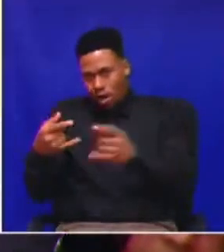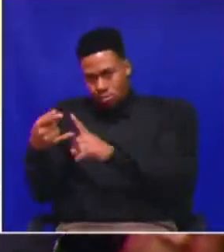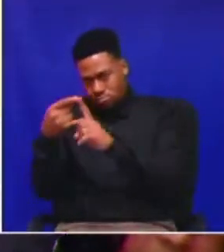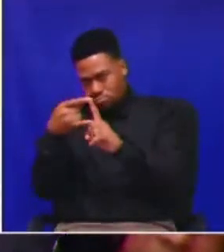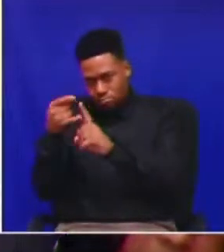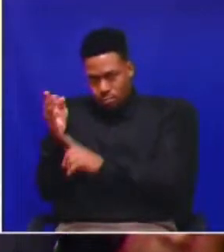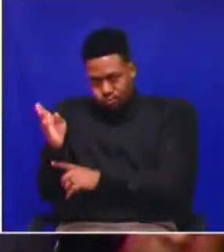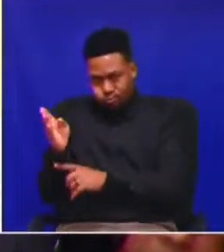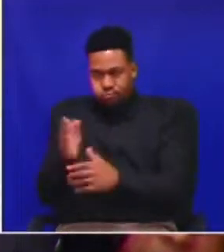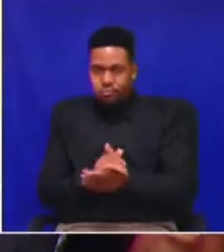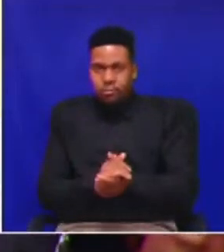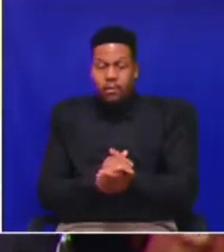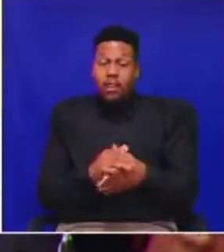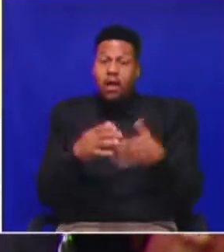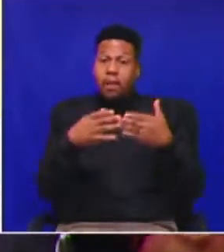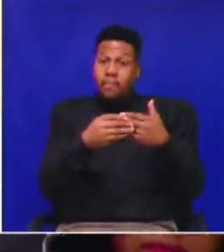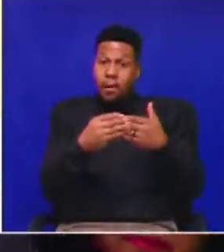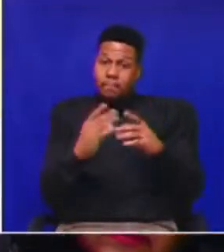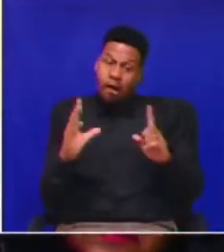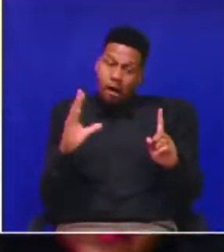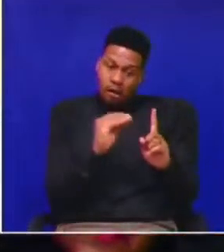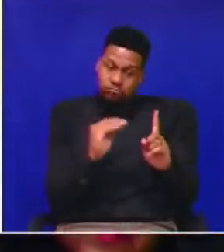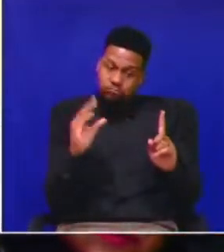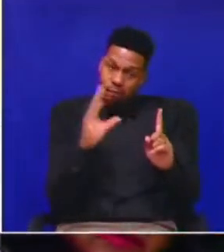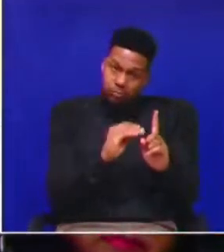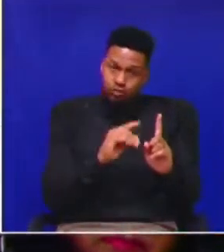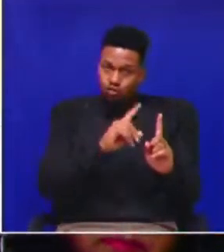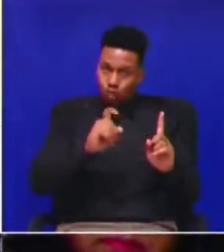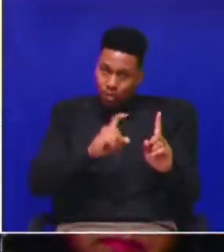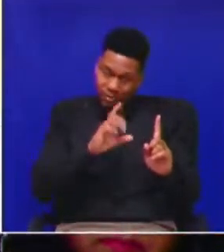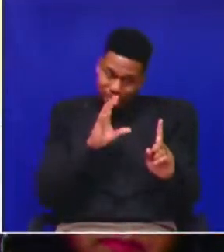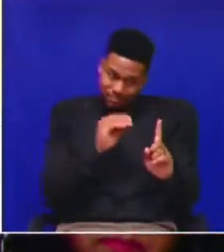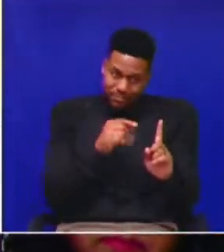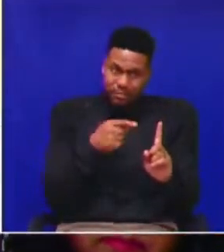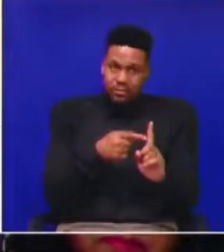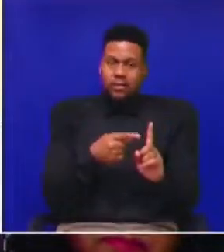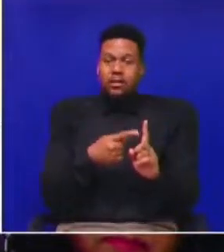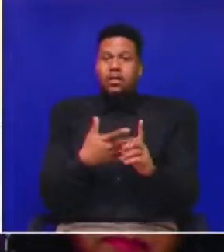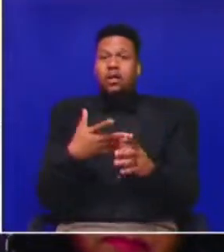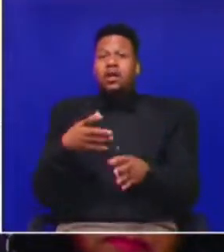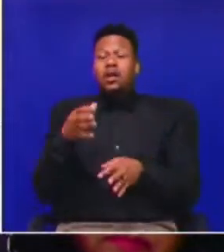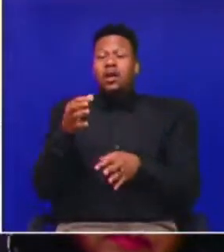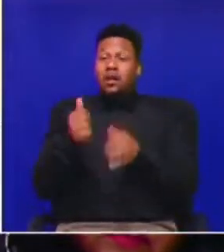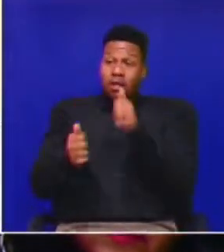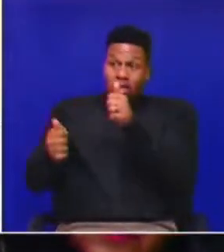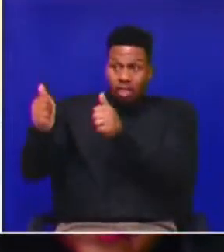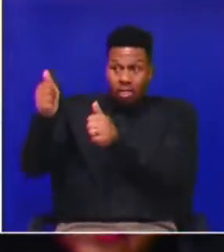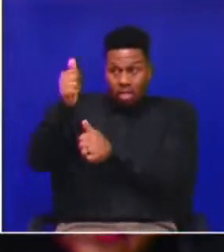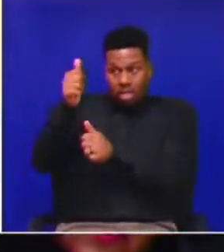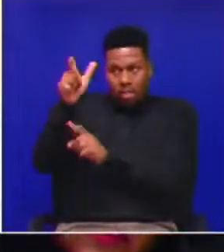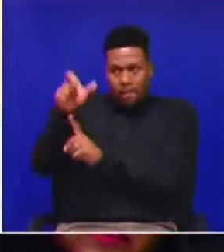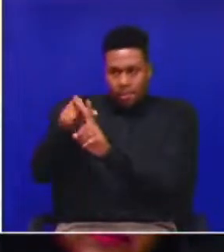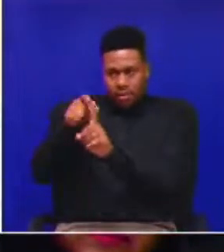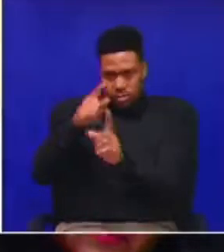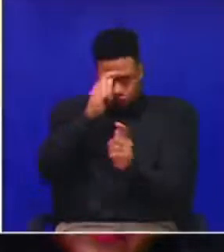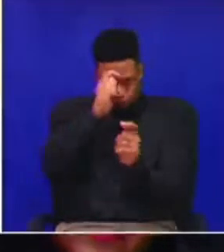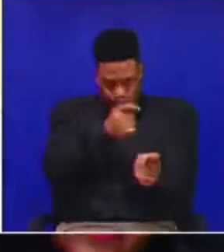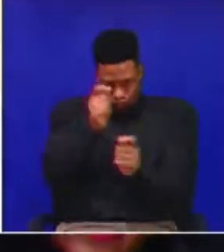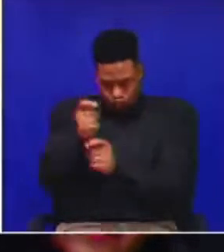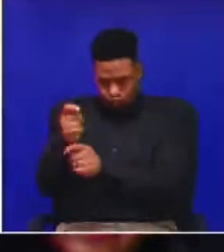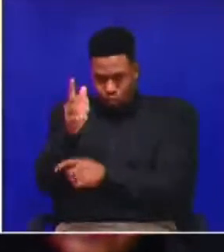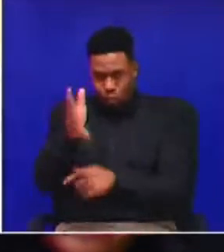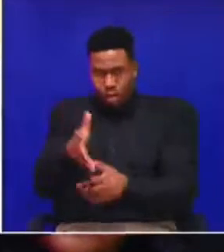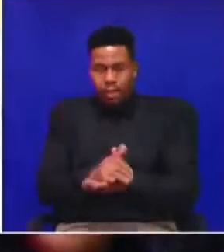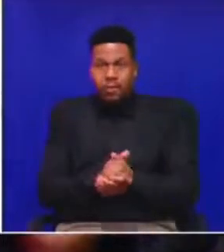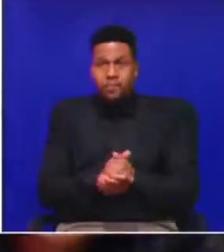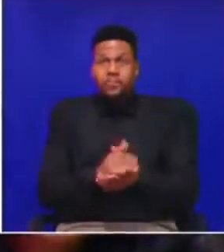will pose supplementary questions will be recognized by the presiding officer. In allocating opportunities for supplementary